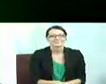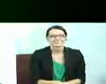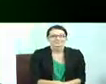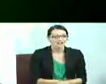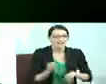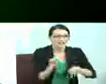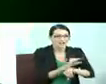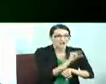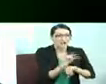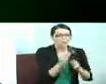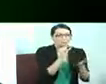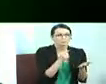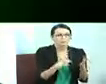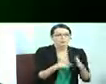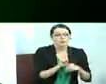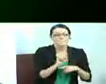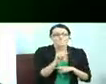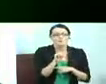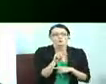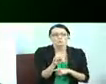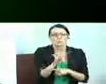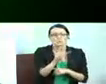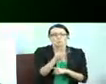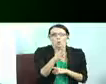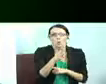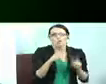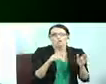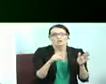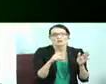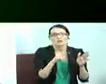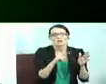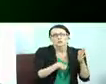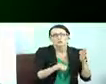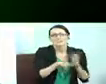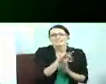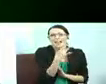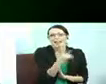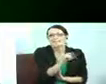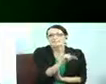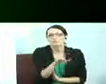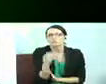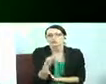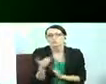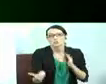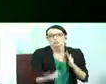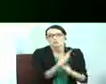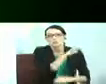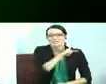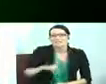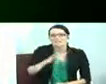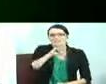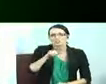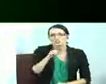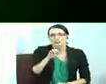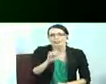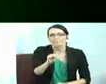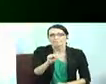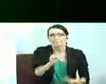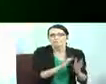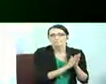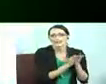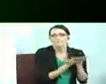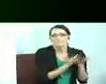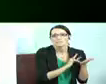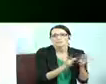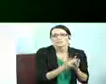The gospel reading this morning is from Luke 4, verses 18 to 19 in the New King James Version.